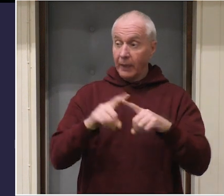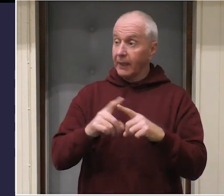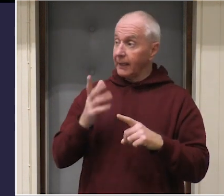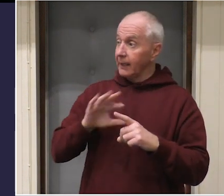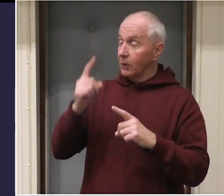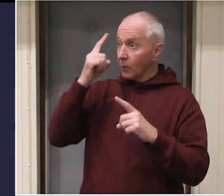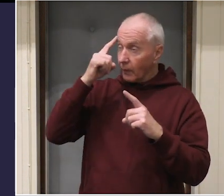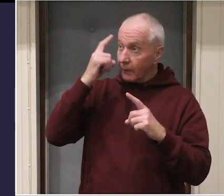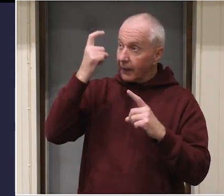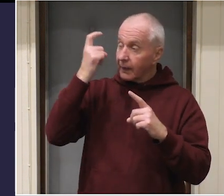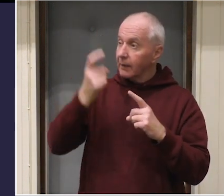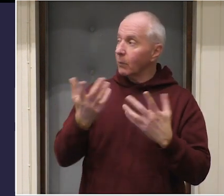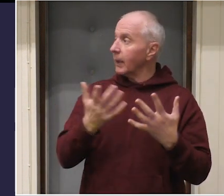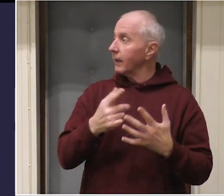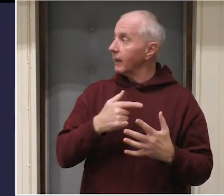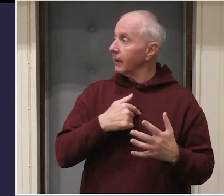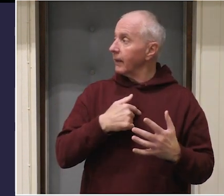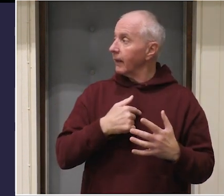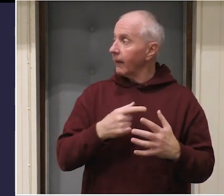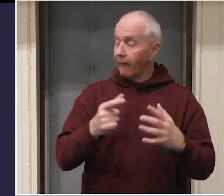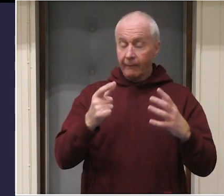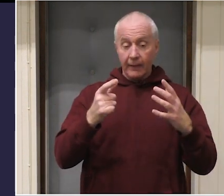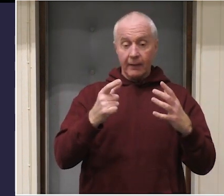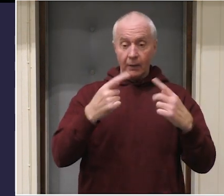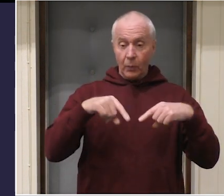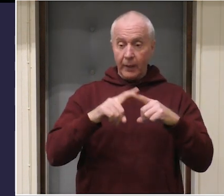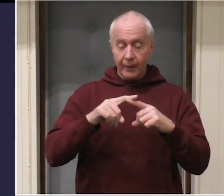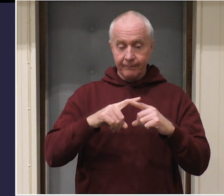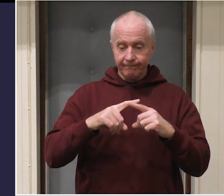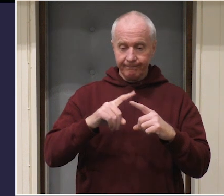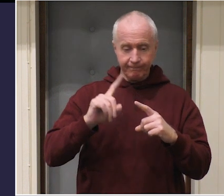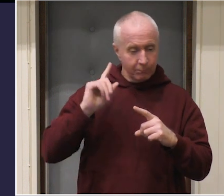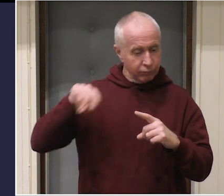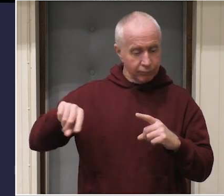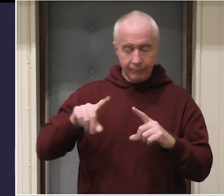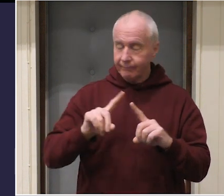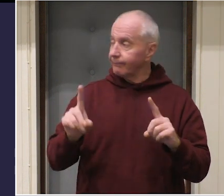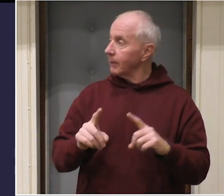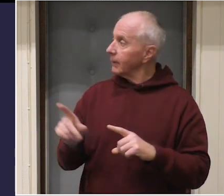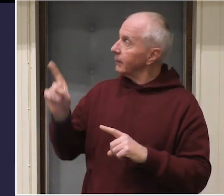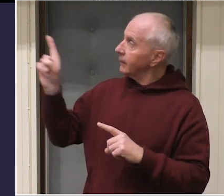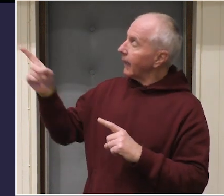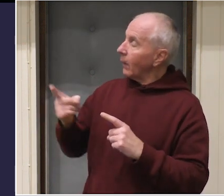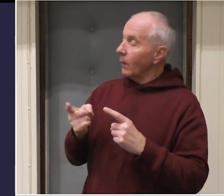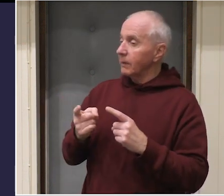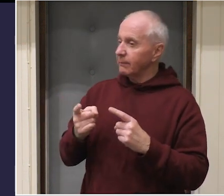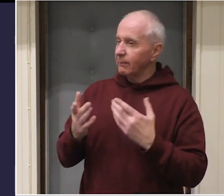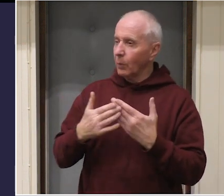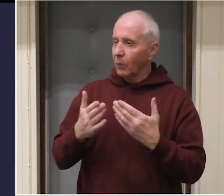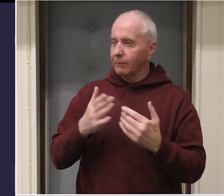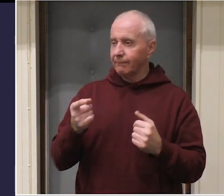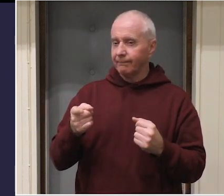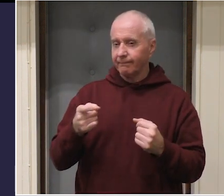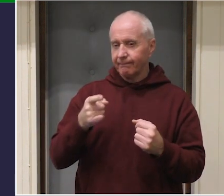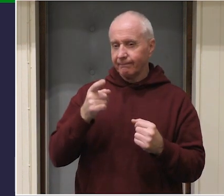because if we don't, our results will be wrong. So I'm now going to go to a slightly more serious slide and try and collect the reasons why I do what I